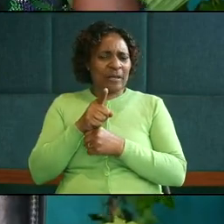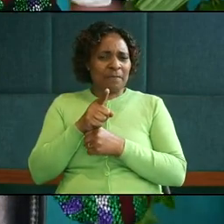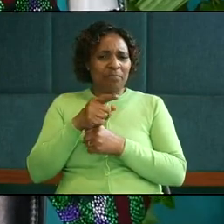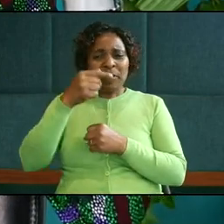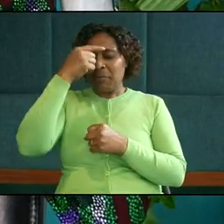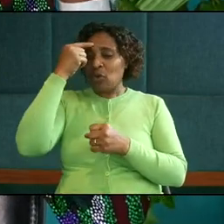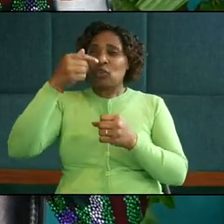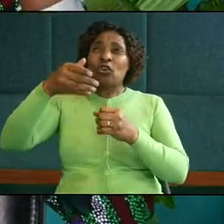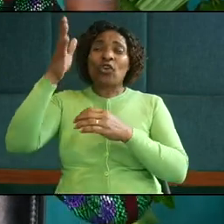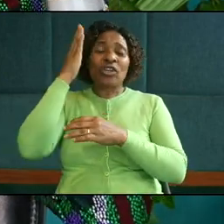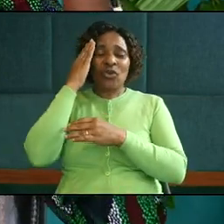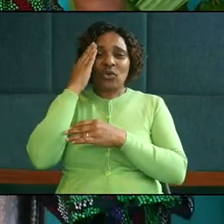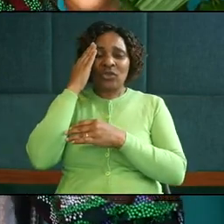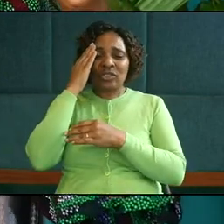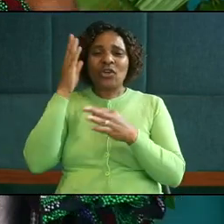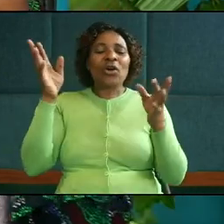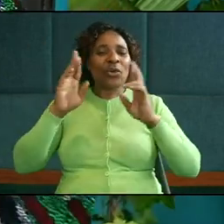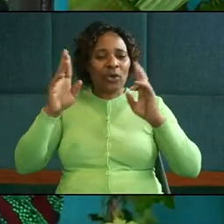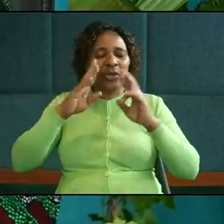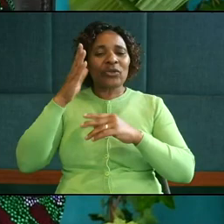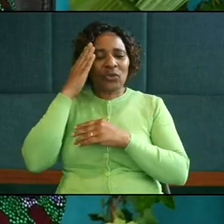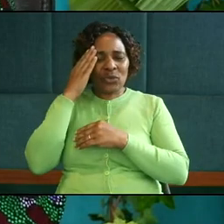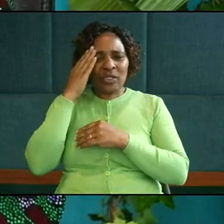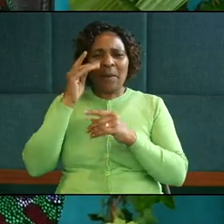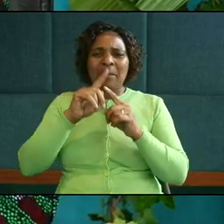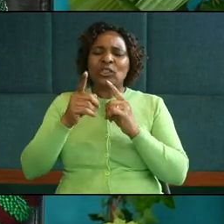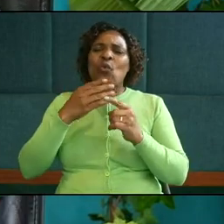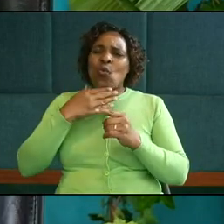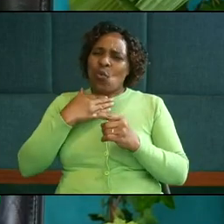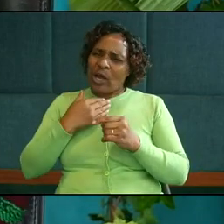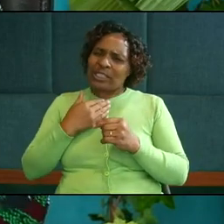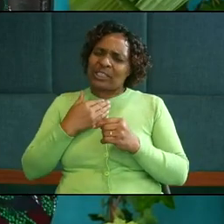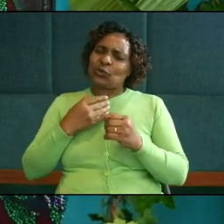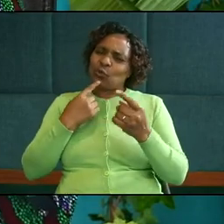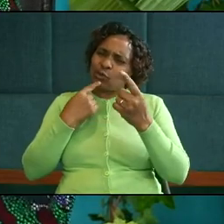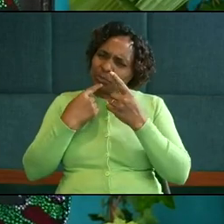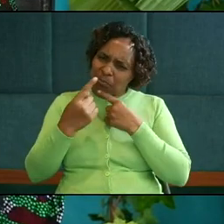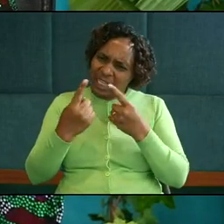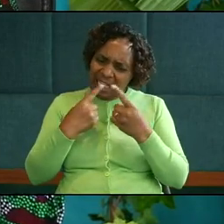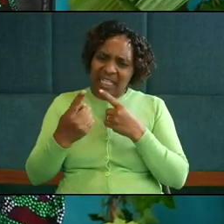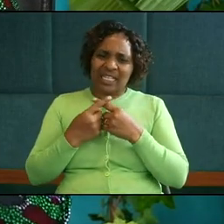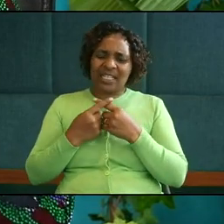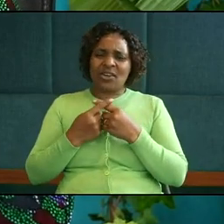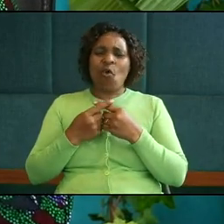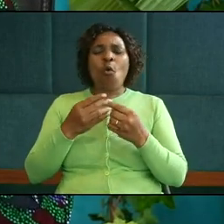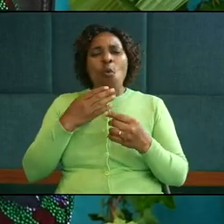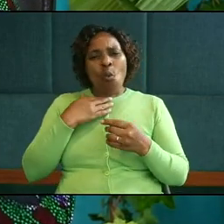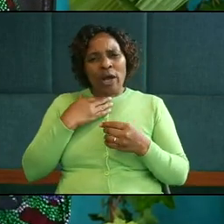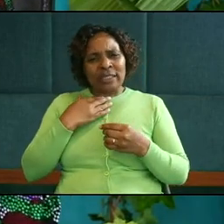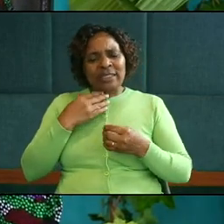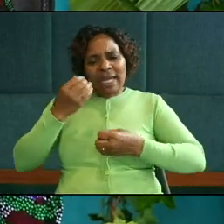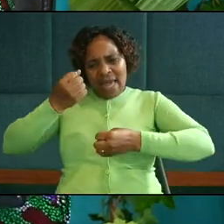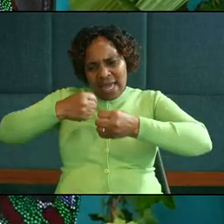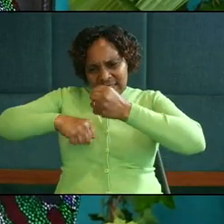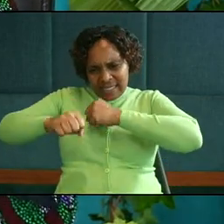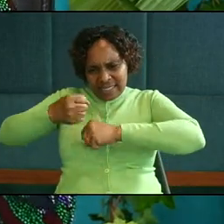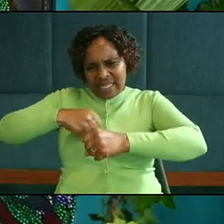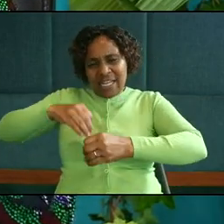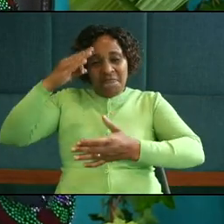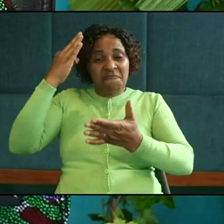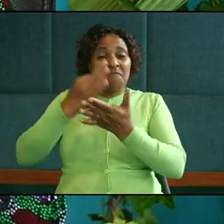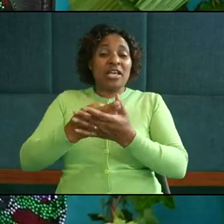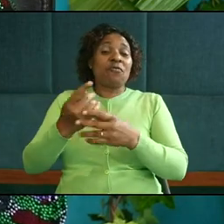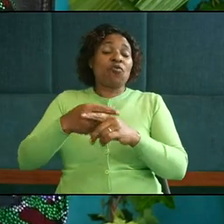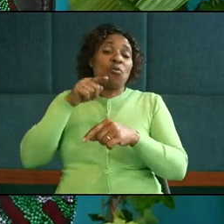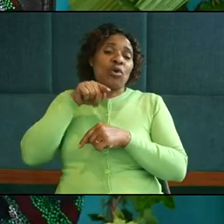you know, God knows, He already knows, but then He wants you to speak. He wants you to be able to exercise that faith and